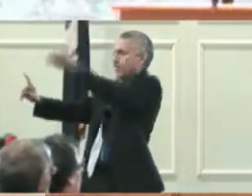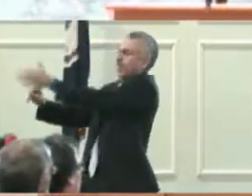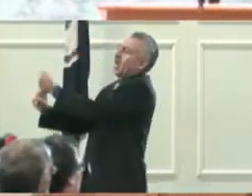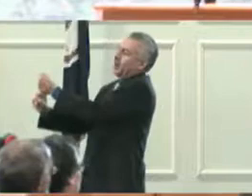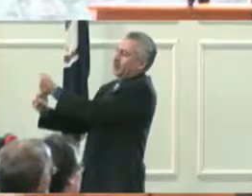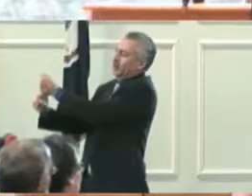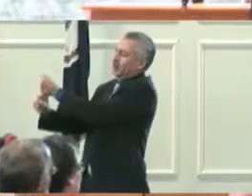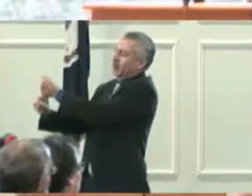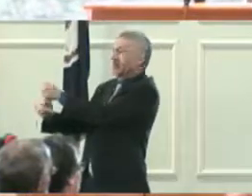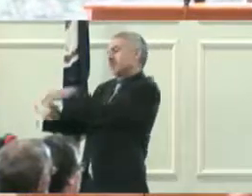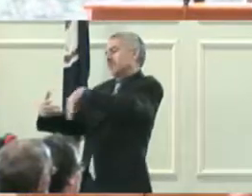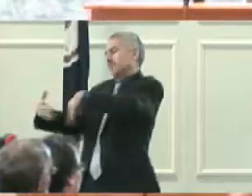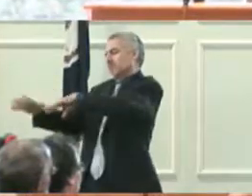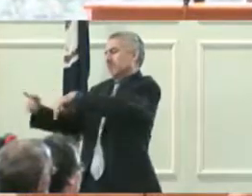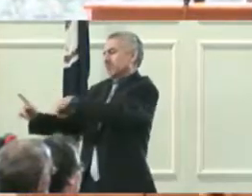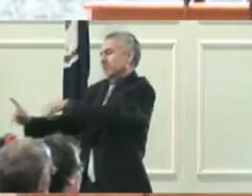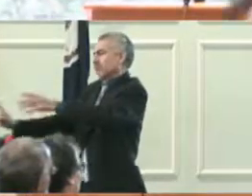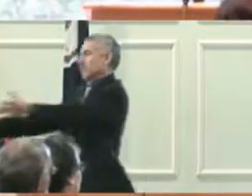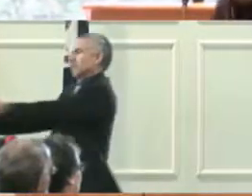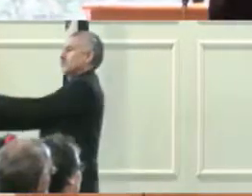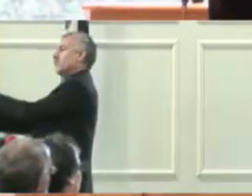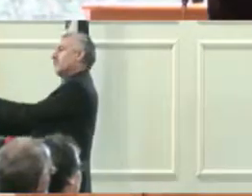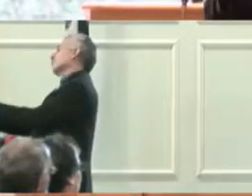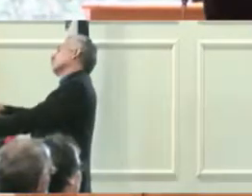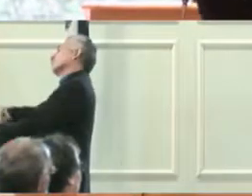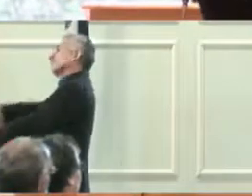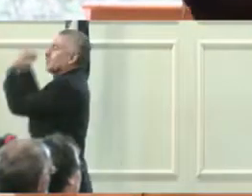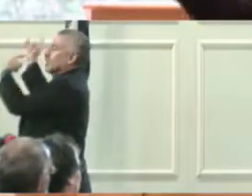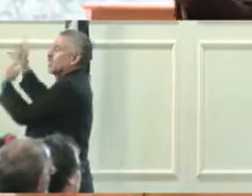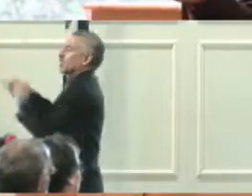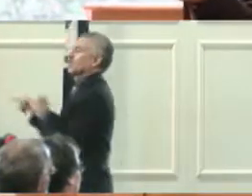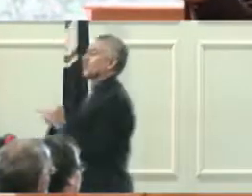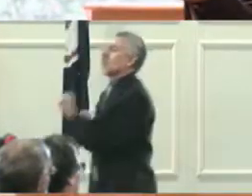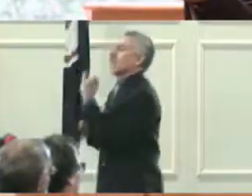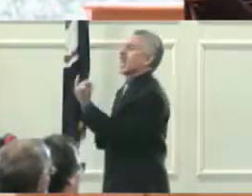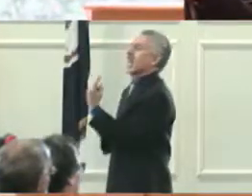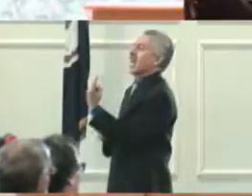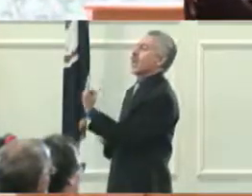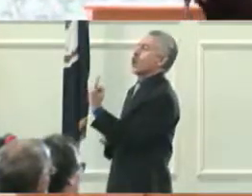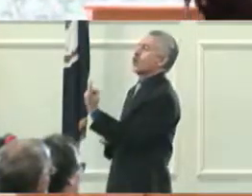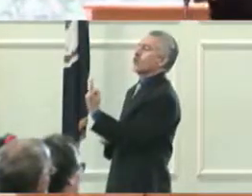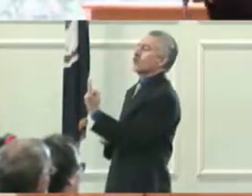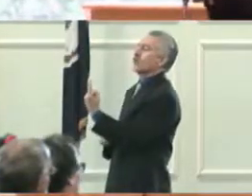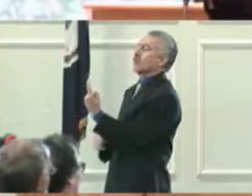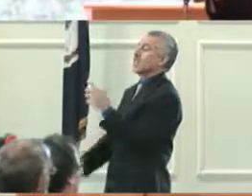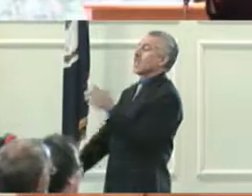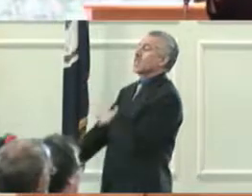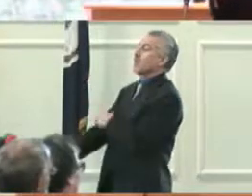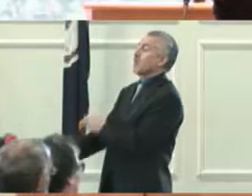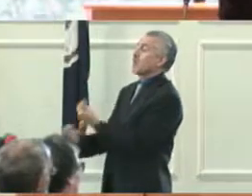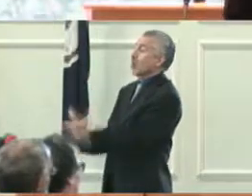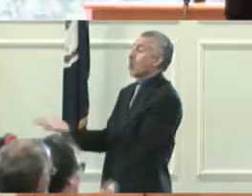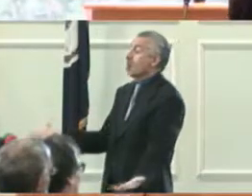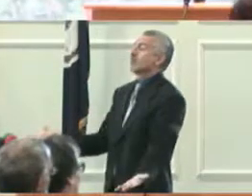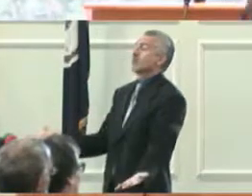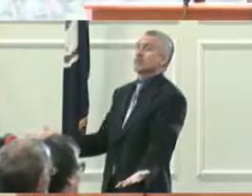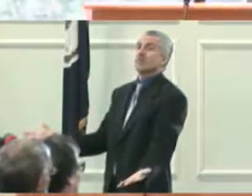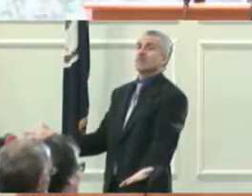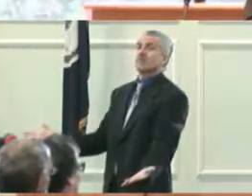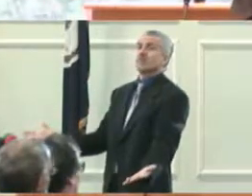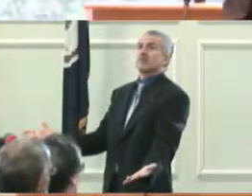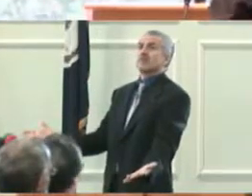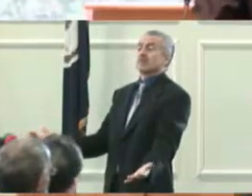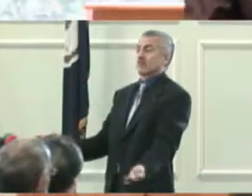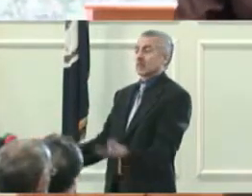Pope dies in exile. He stripped away the power of the church. Right there is a